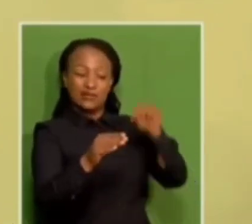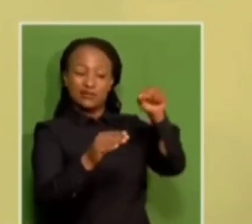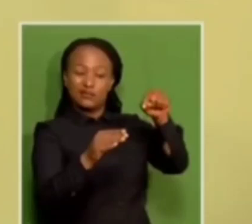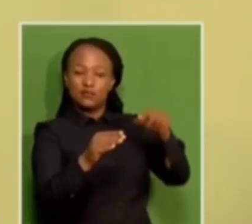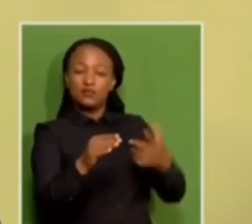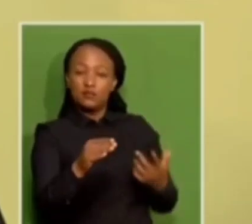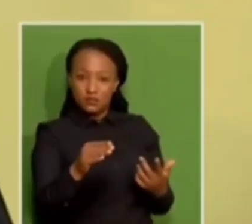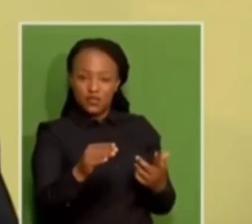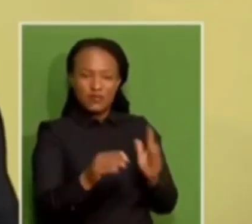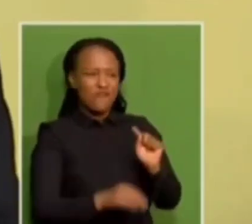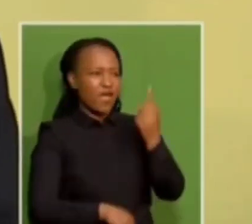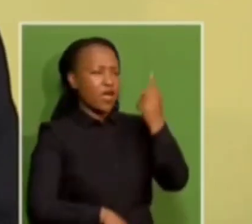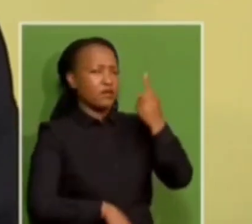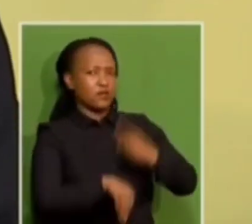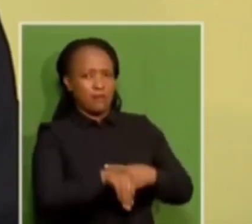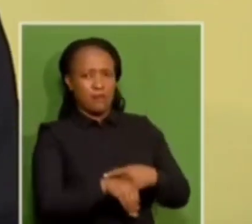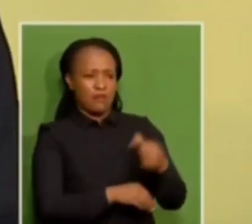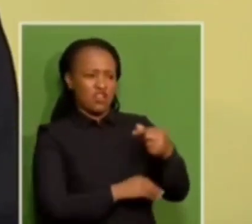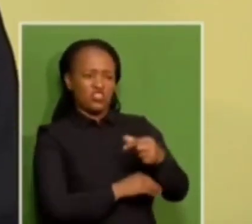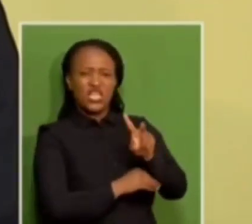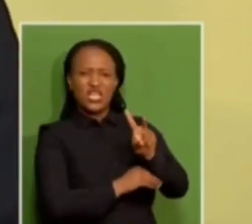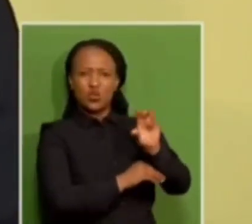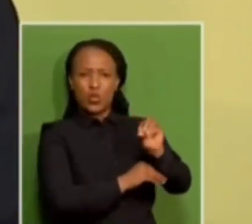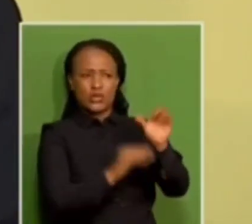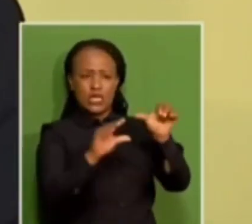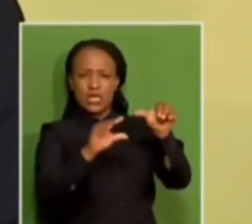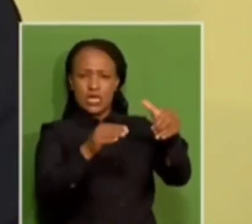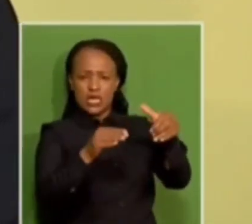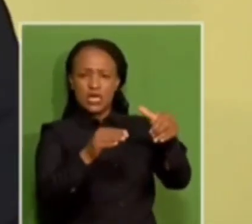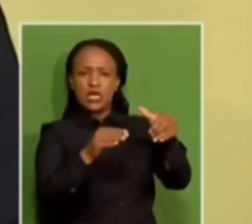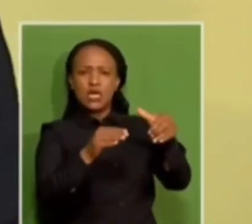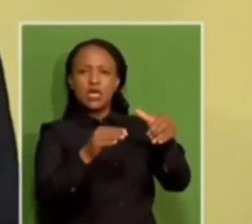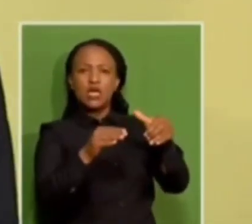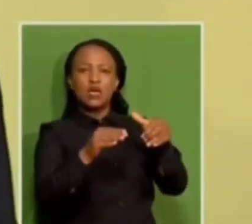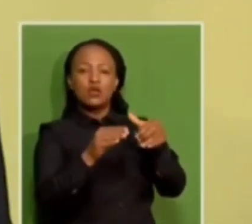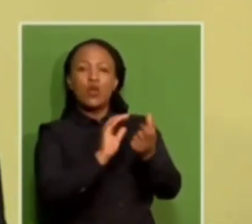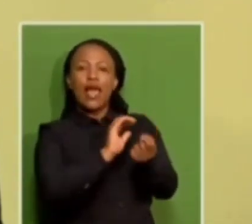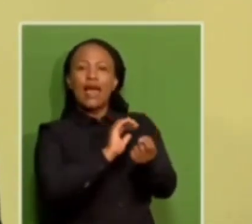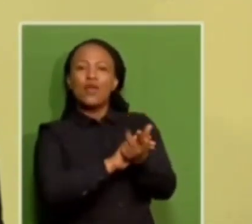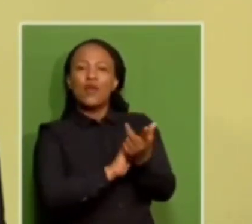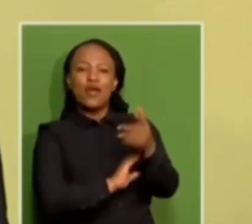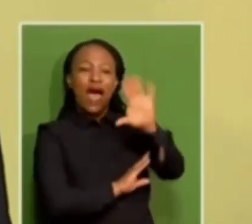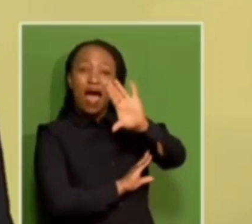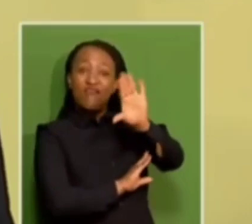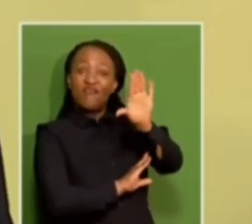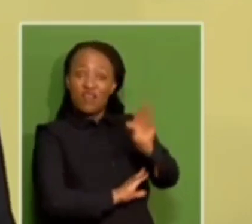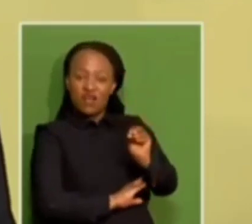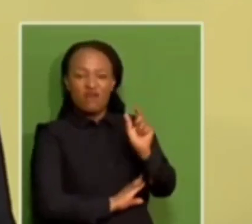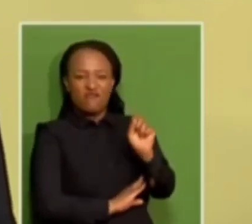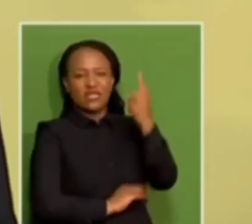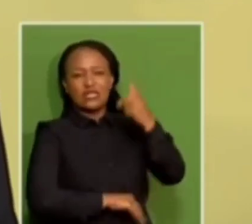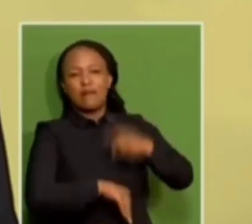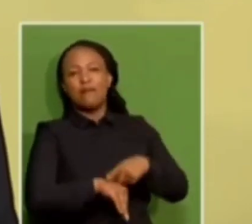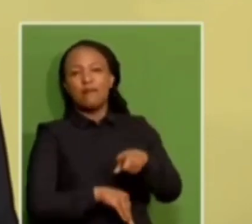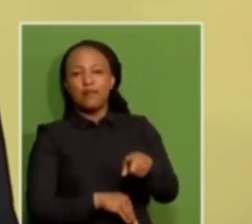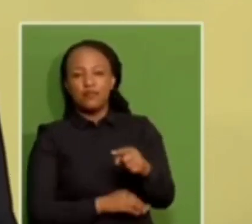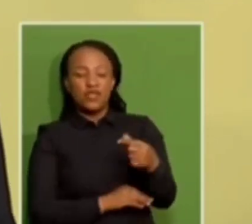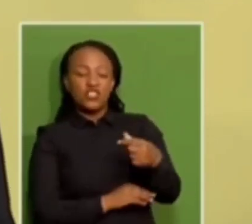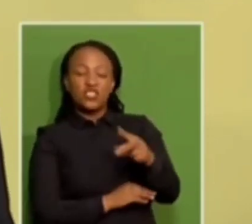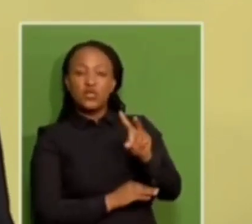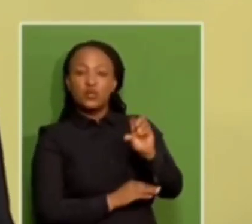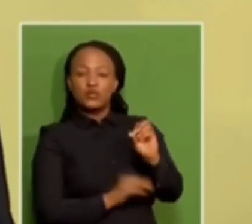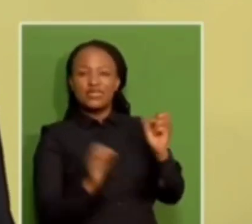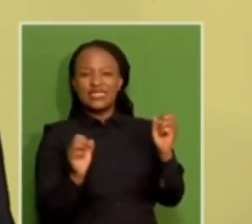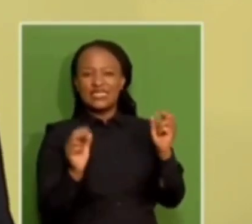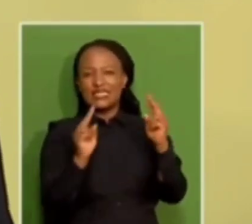this will be the first time that the G20 meetings are held and hosted in Africa